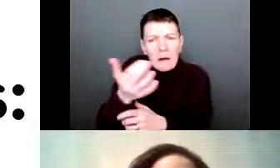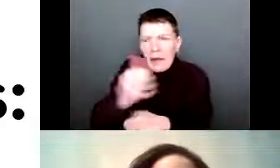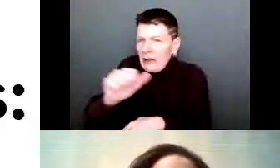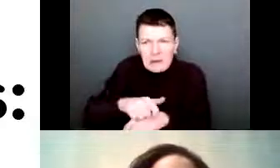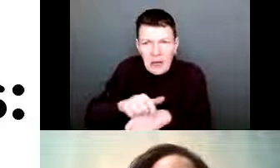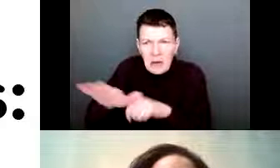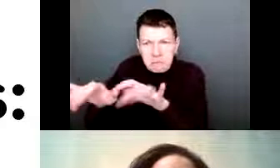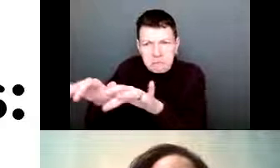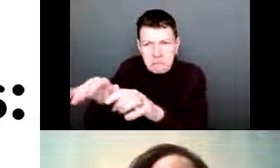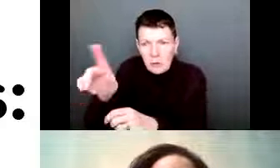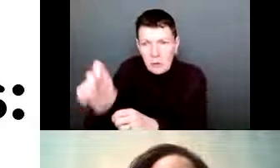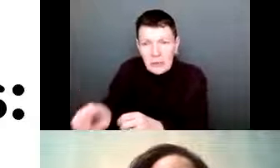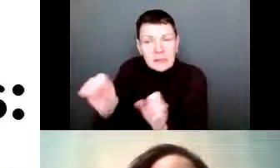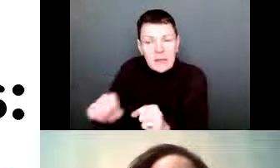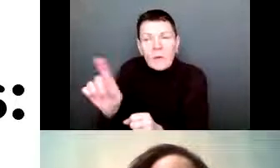the session.